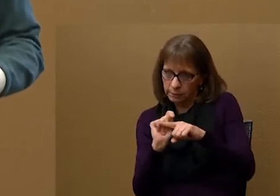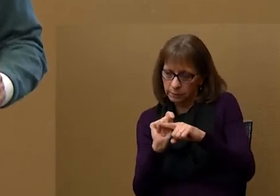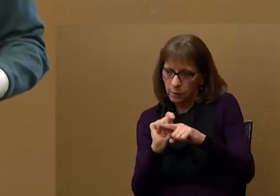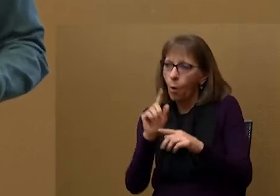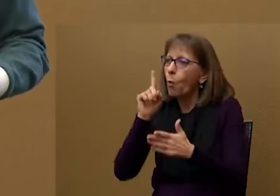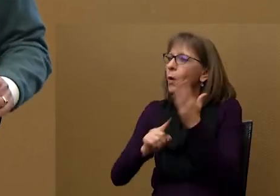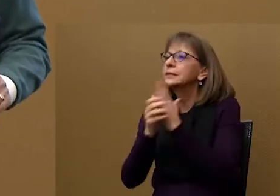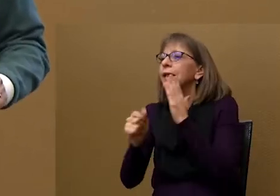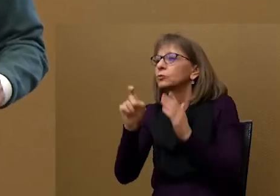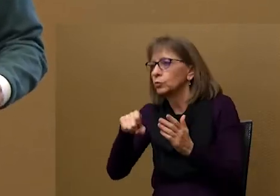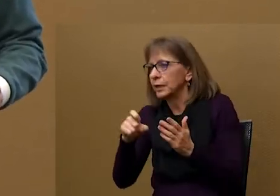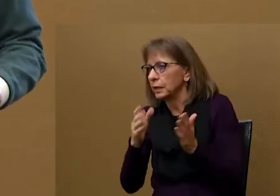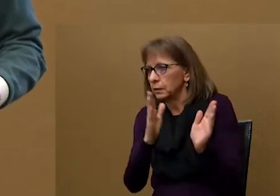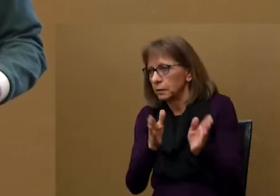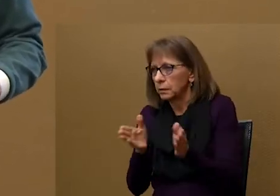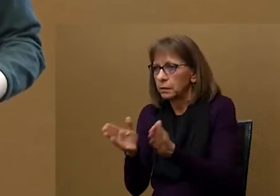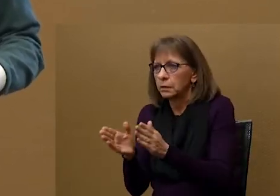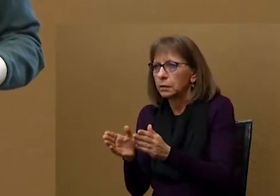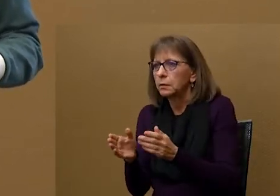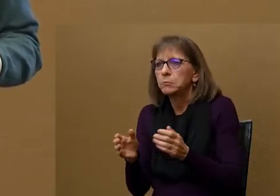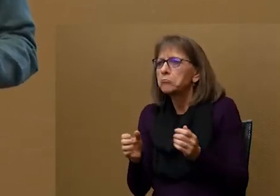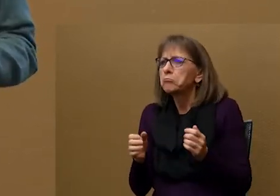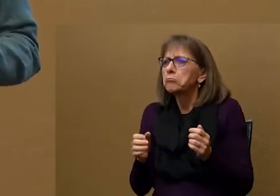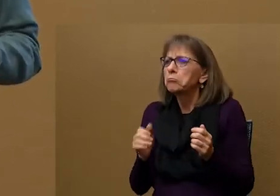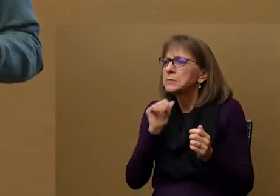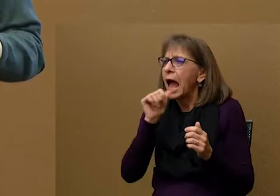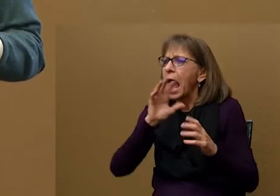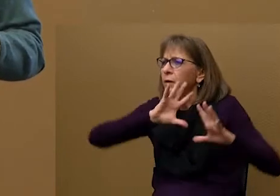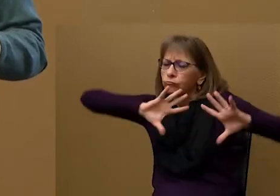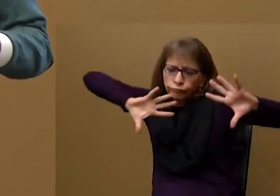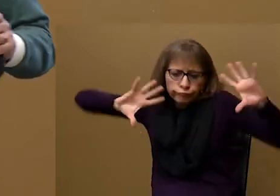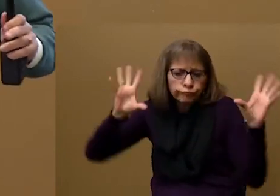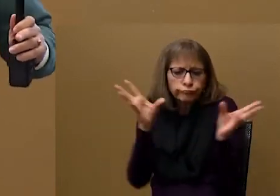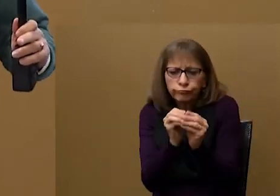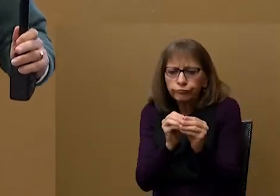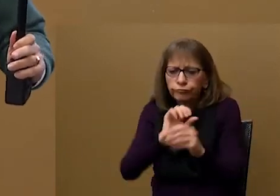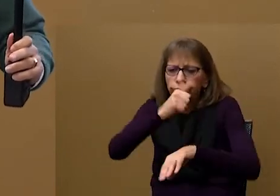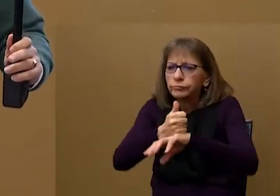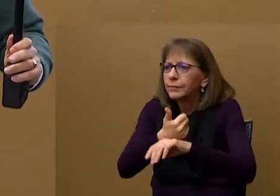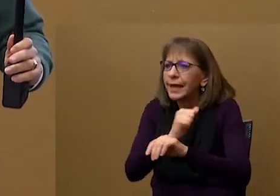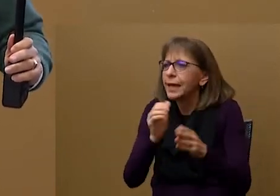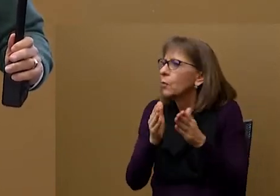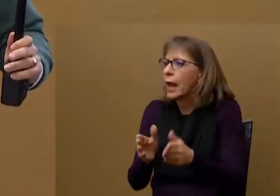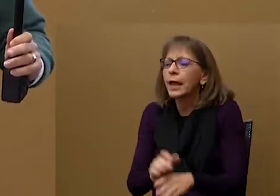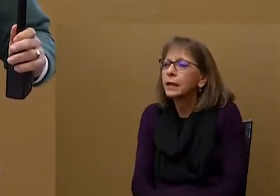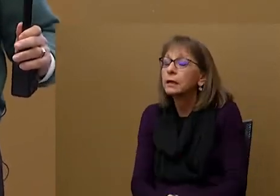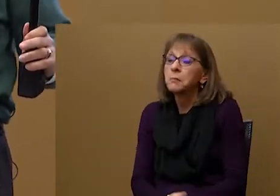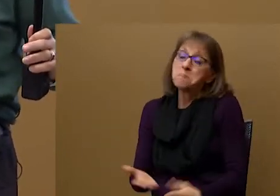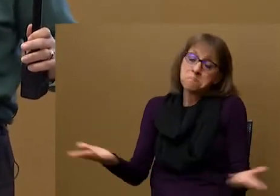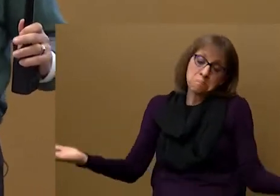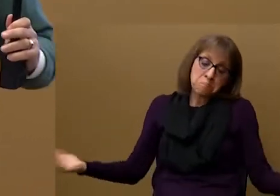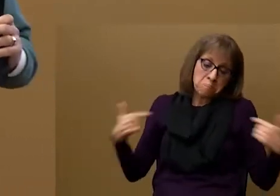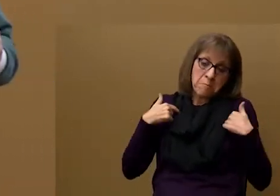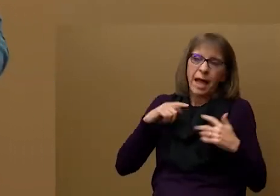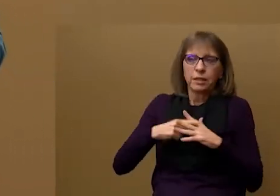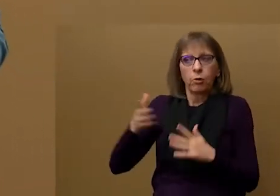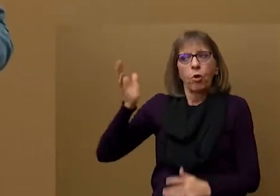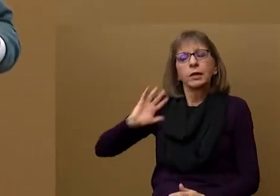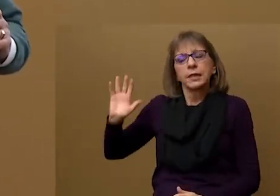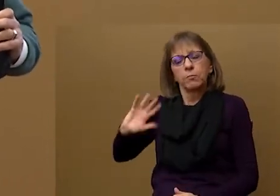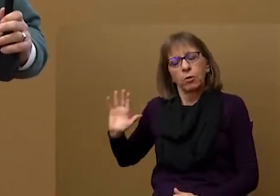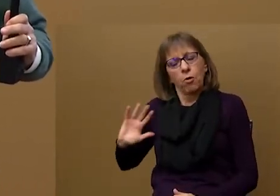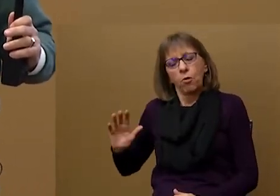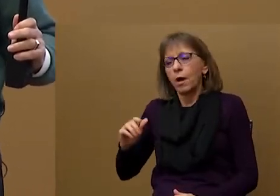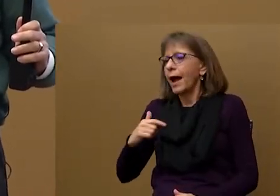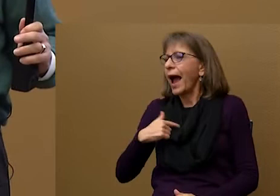the skill set that you need to do this work? I mean, it's not codified anywhere. So if you're someone like me,